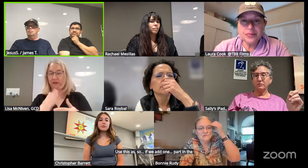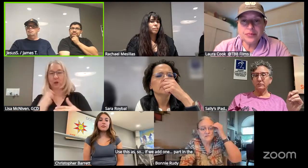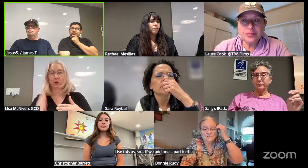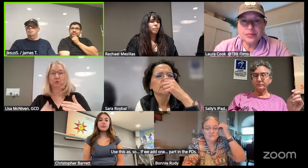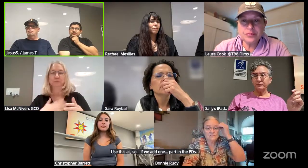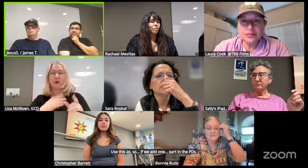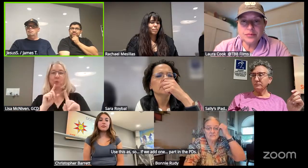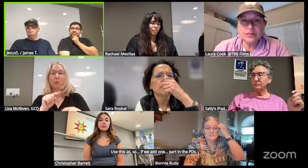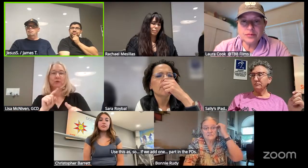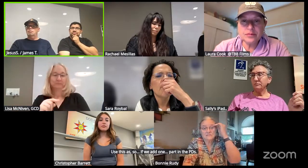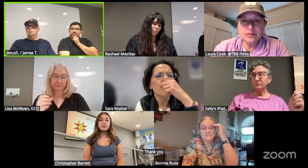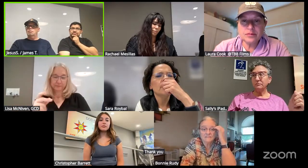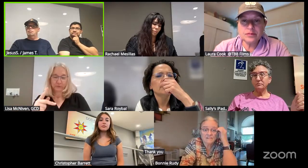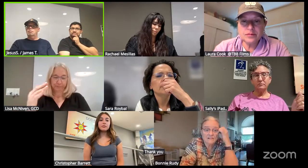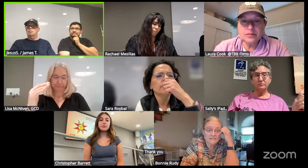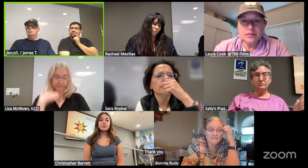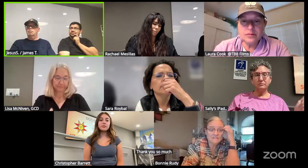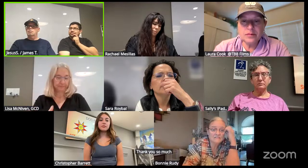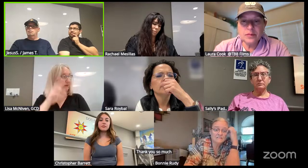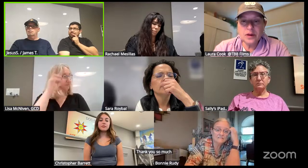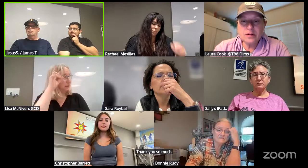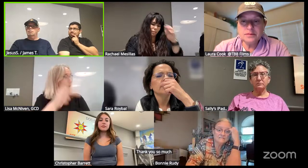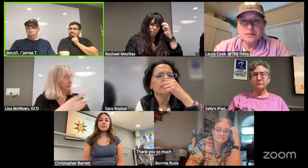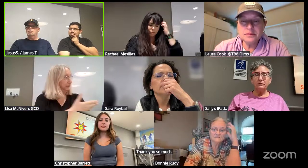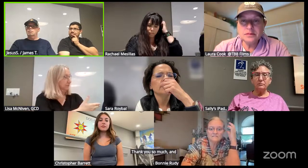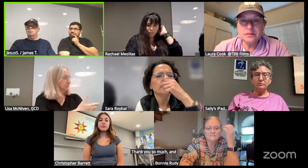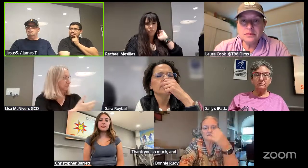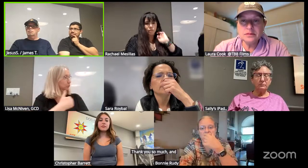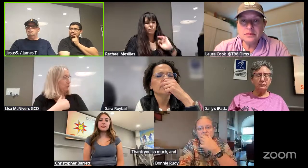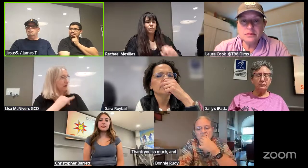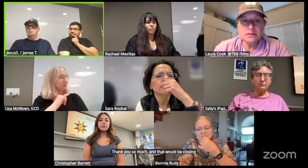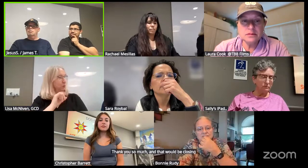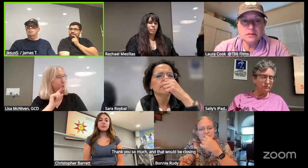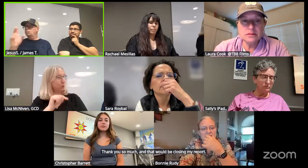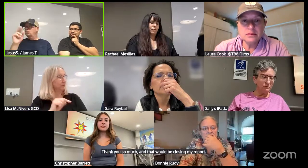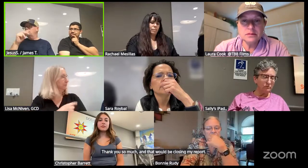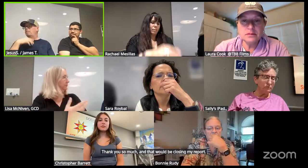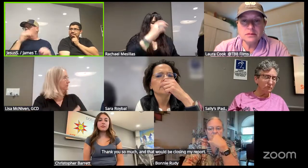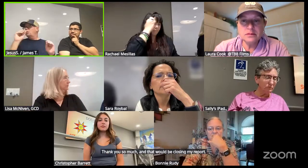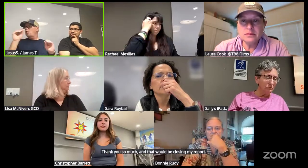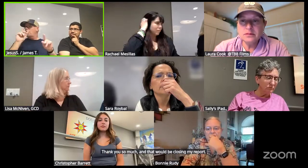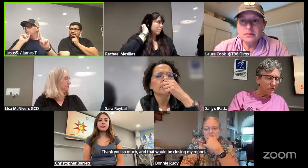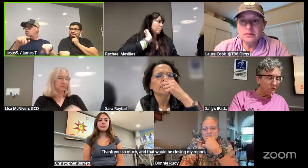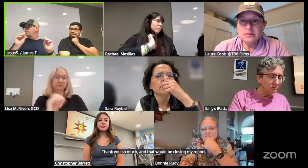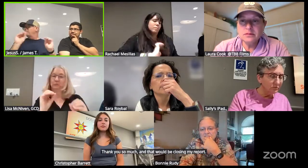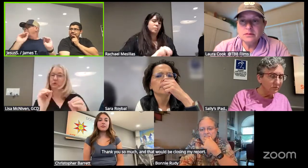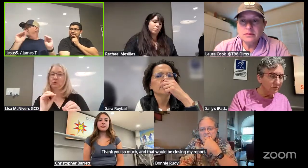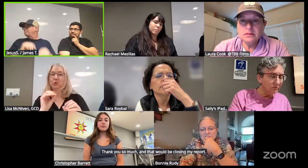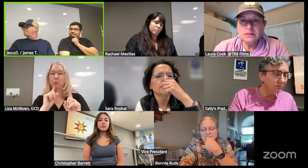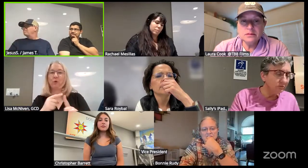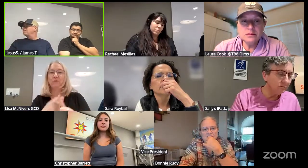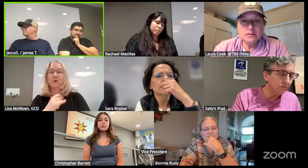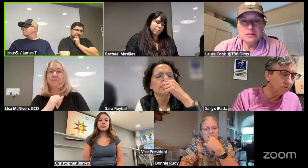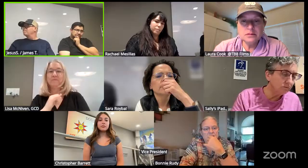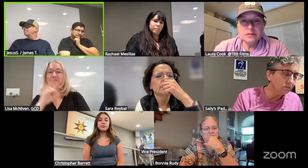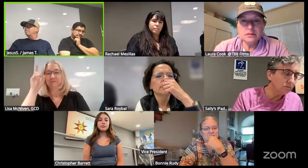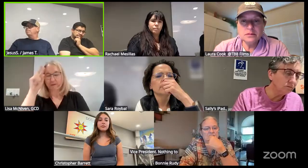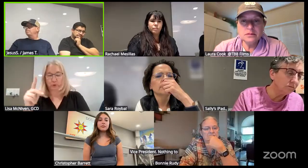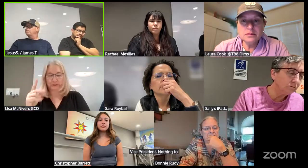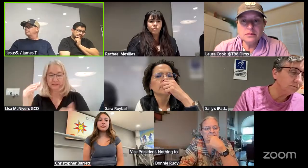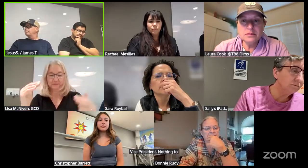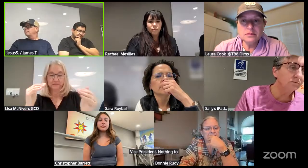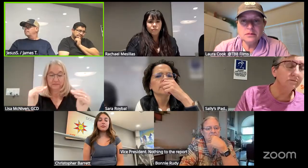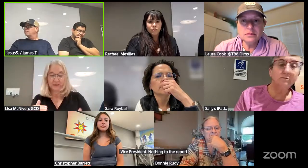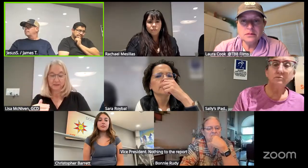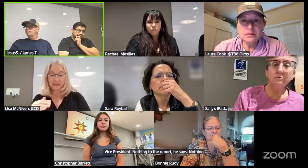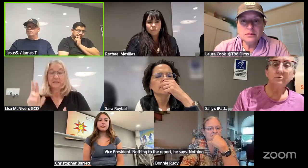8. Thank you so much. And that would be closing my report. Vice President, nothing to report. James says nothing